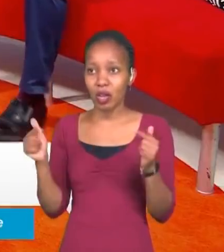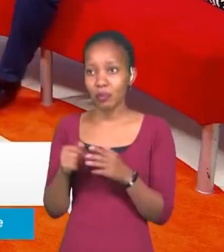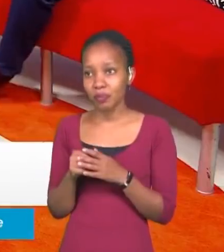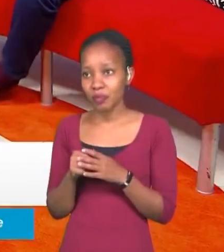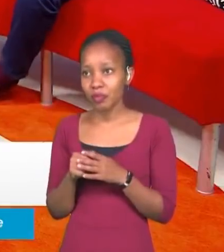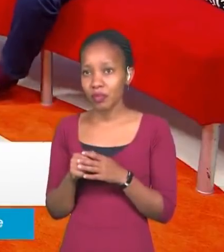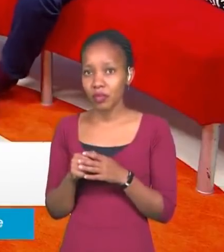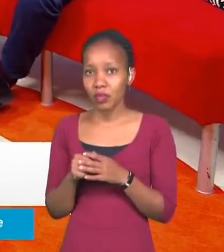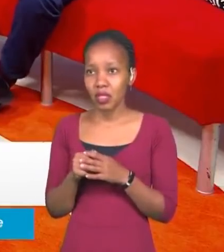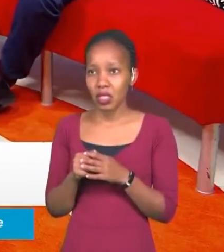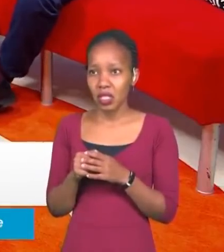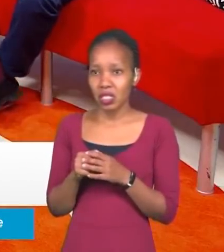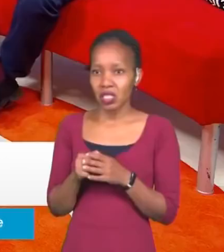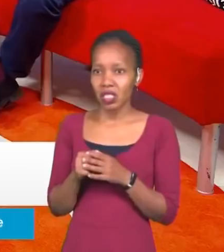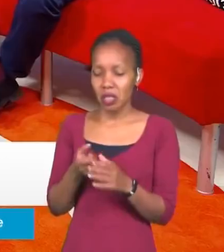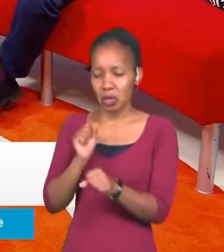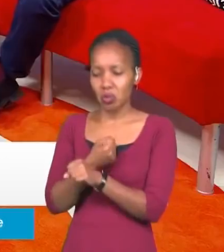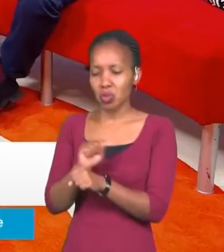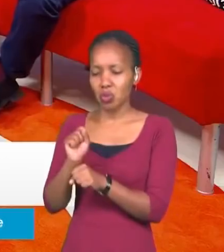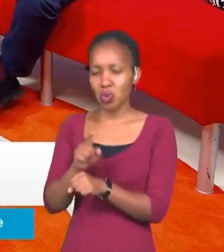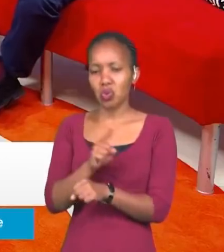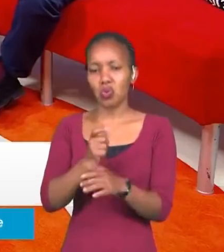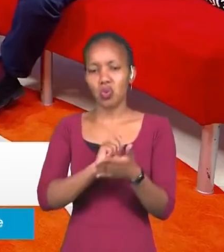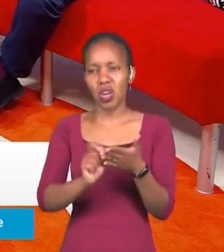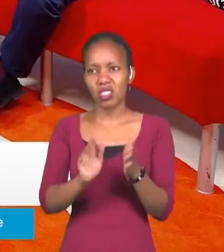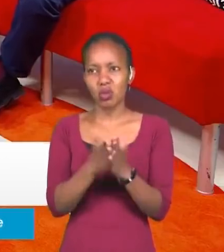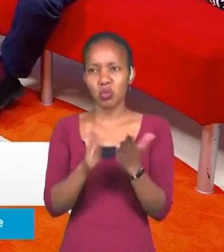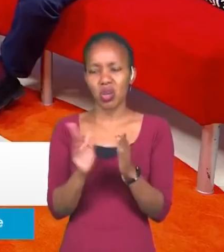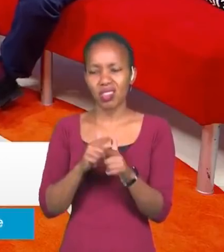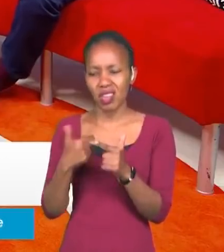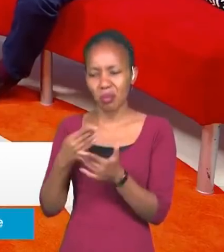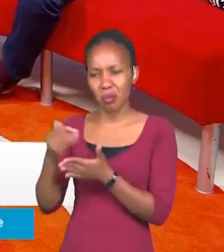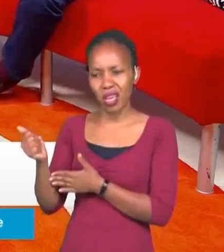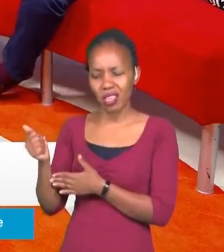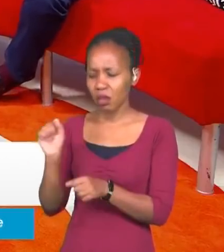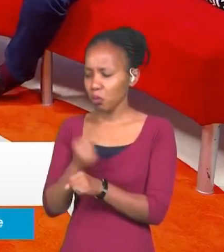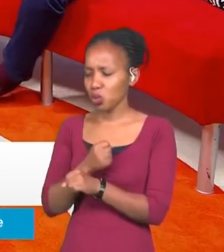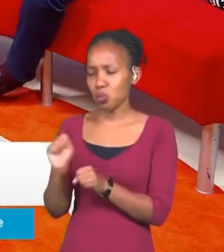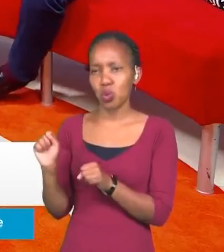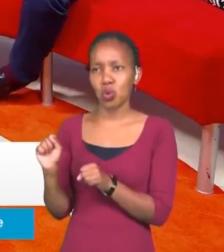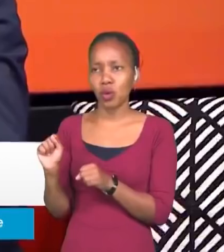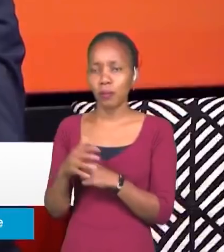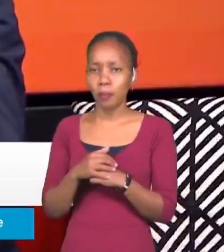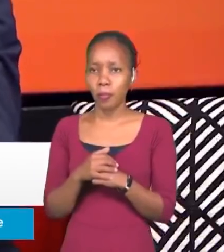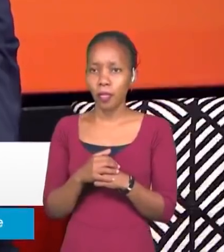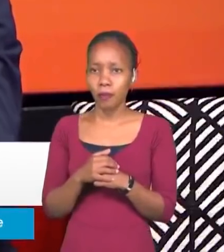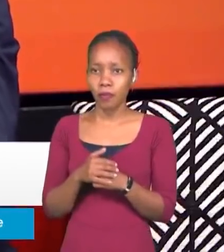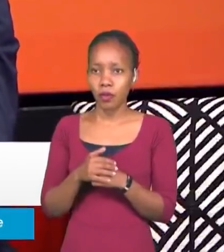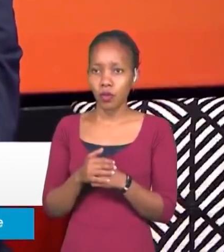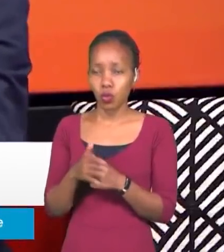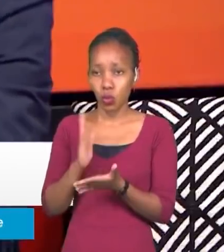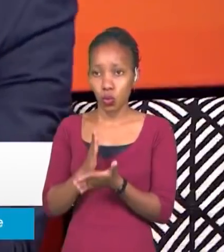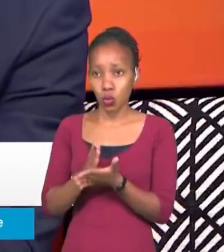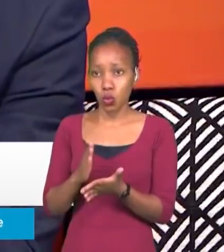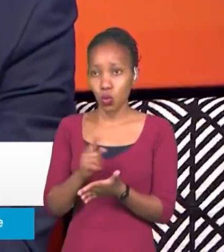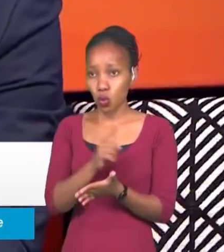as Jewish. Yes. My biography, so what? Yes. So, what's the inspiration? Because now, as much as I write, you